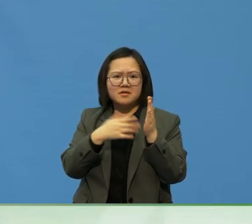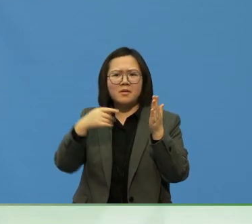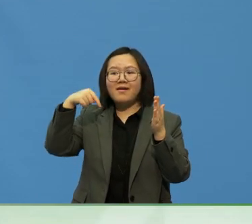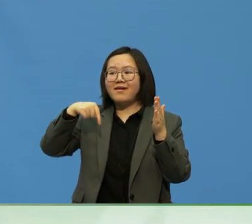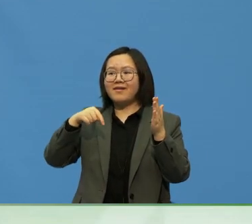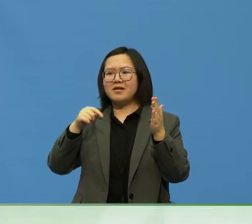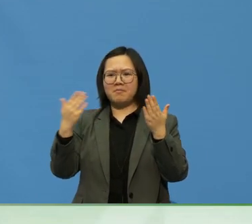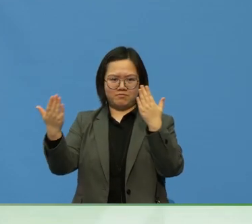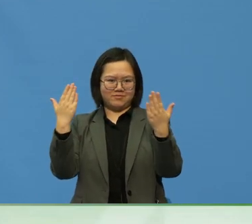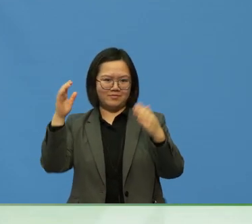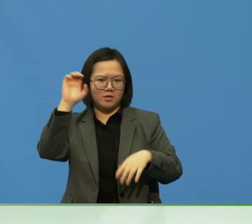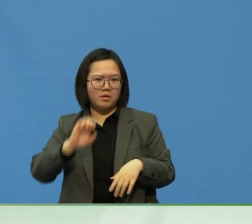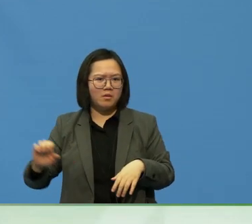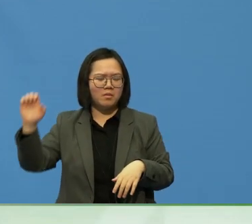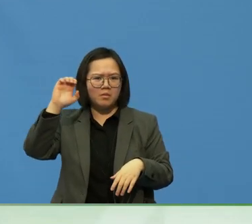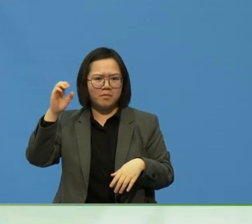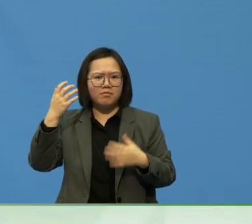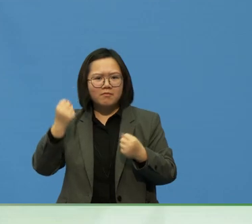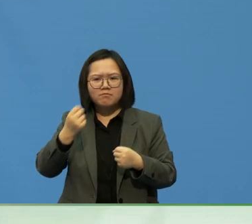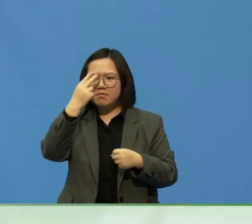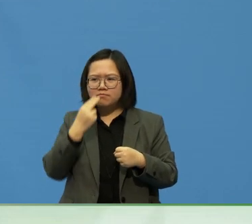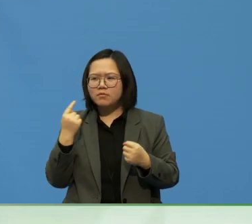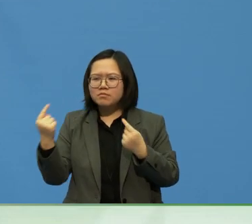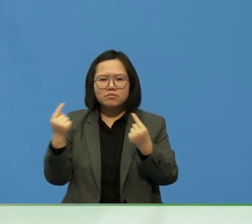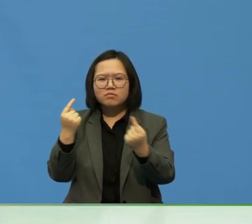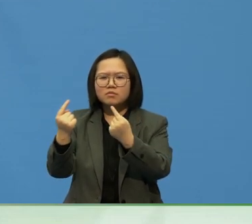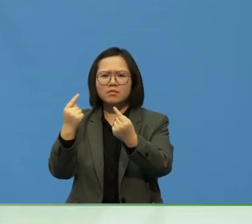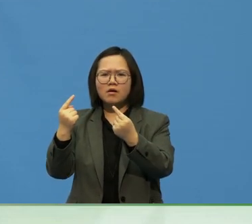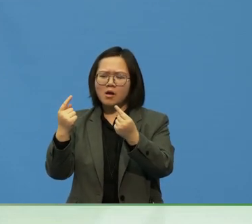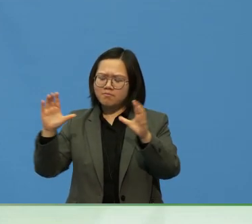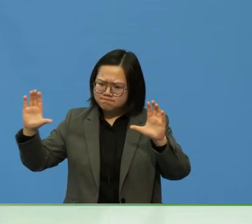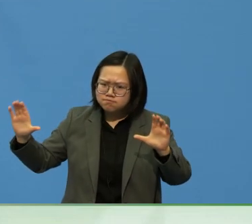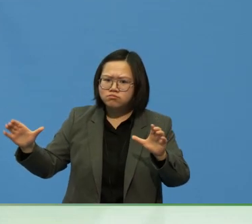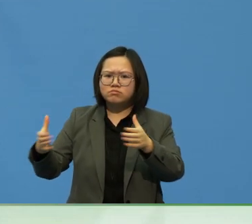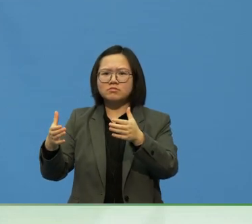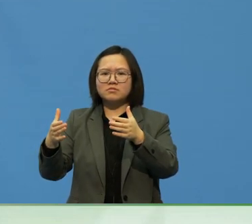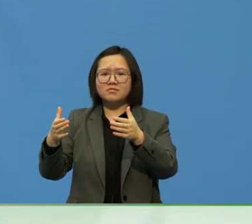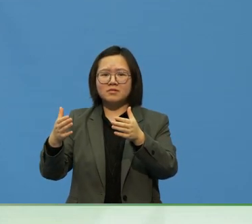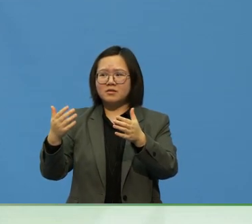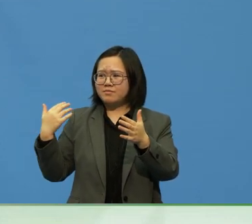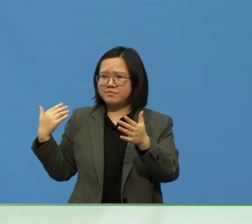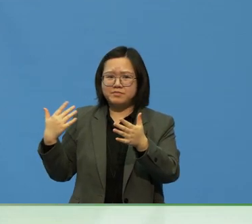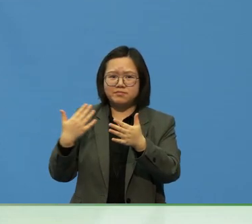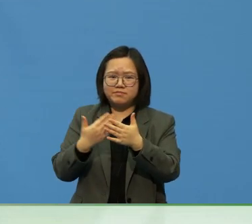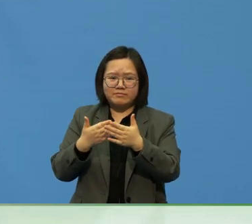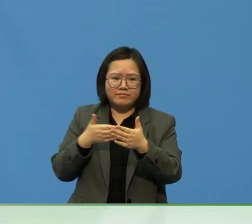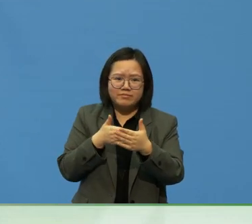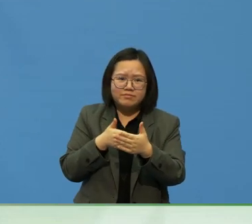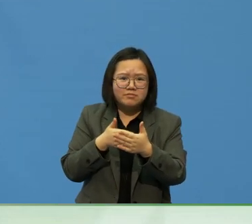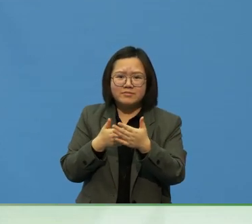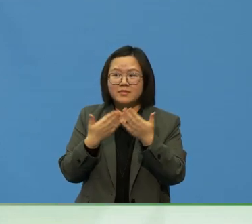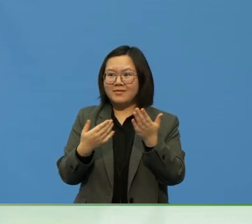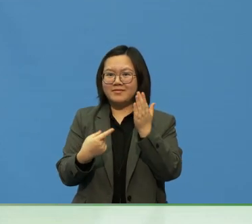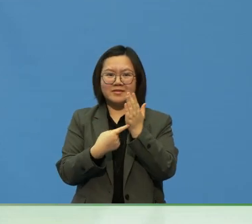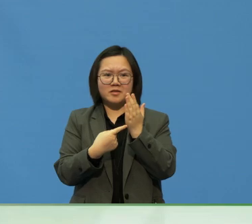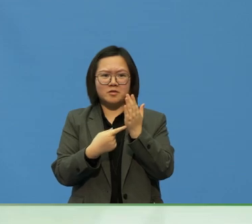to say to their various regulators that we need to do something about this chronic issue within accessibility in terms of digital access to